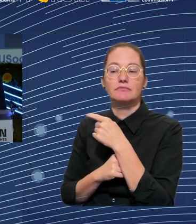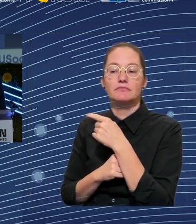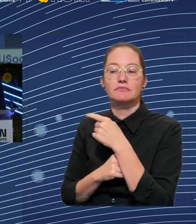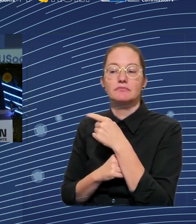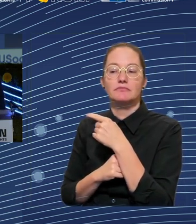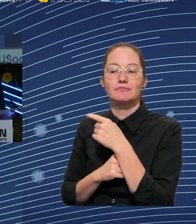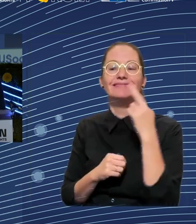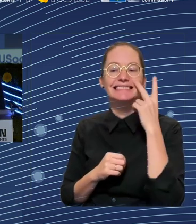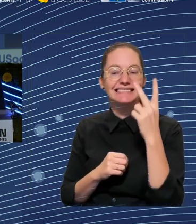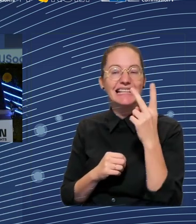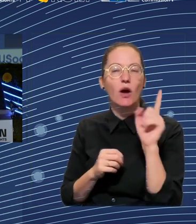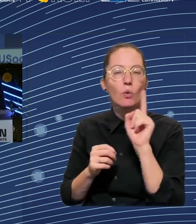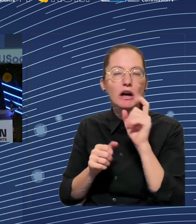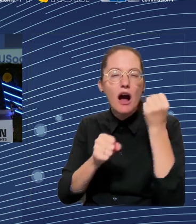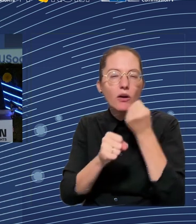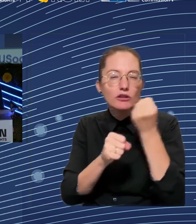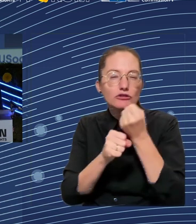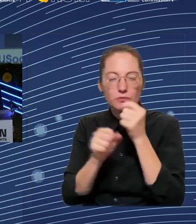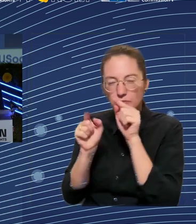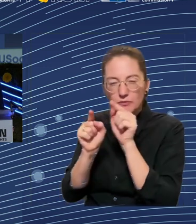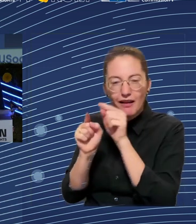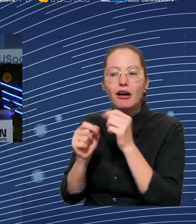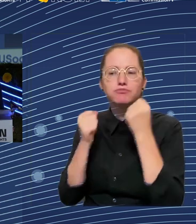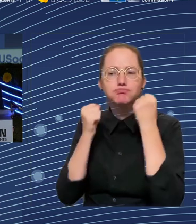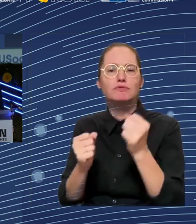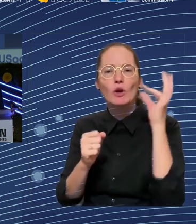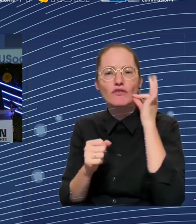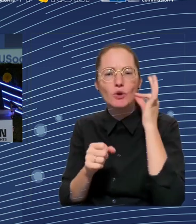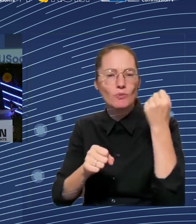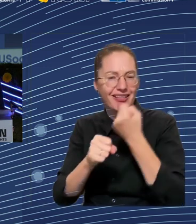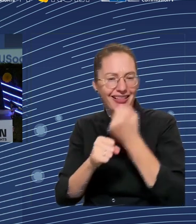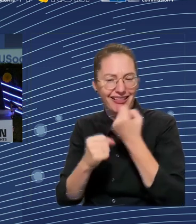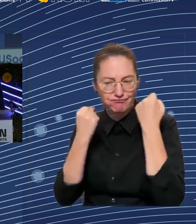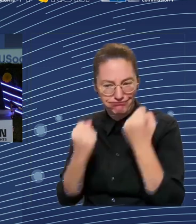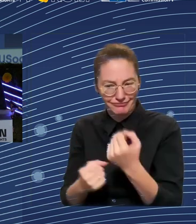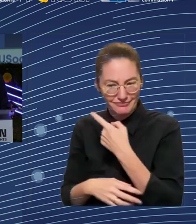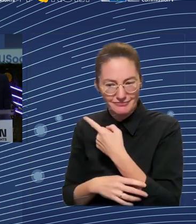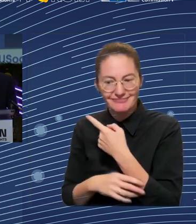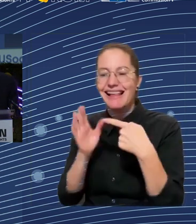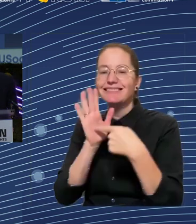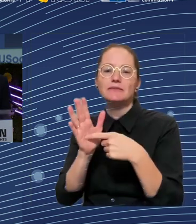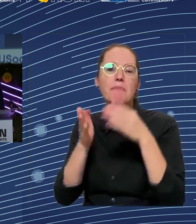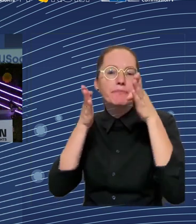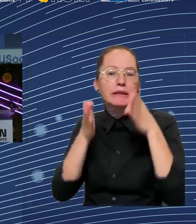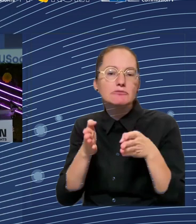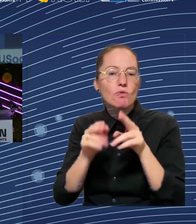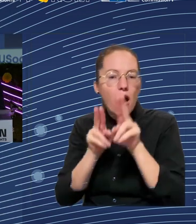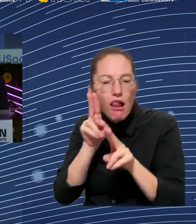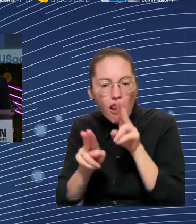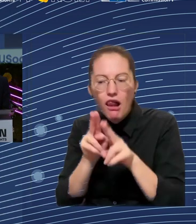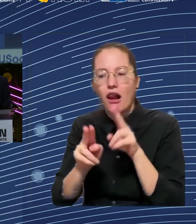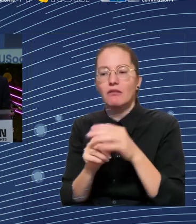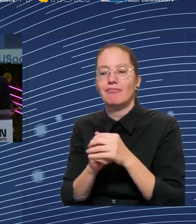shortage. This could be a bit of a surprising, but not really. And this is because in the report, we argue that gender